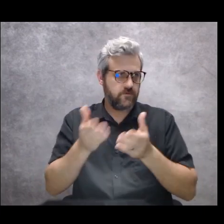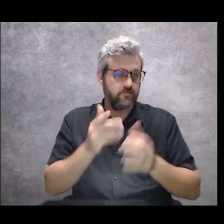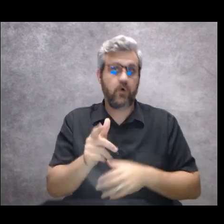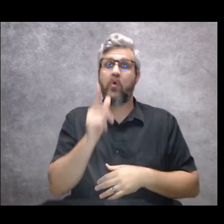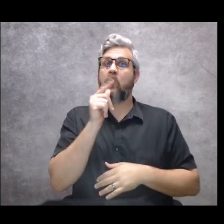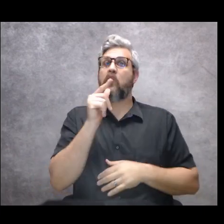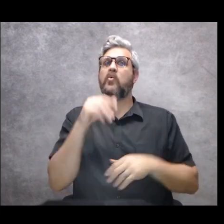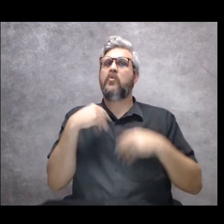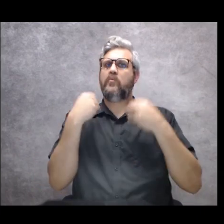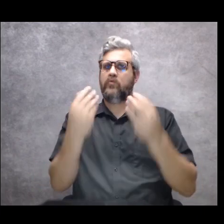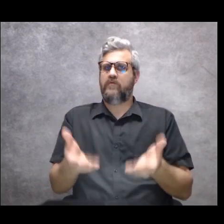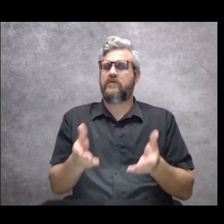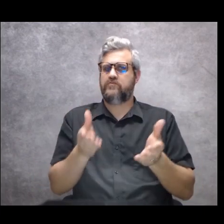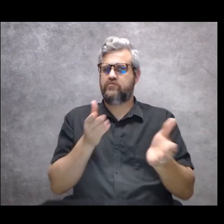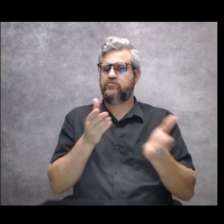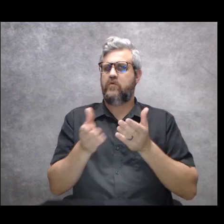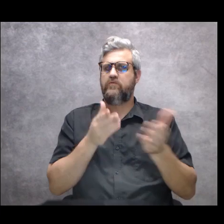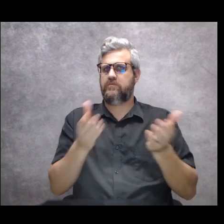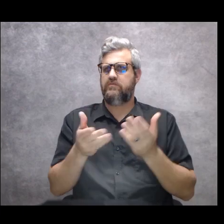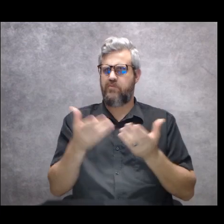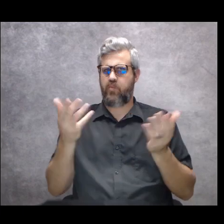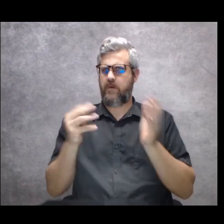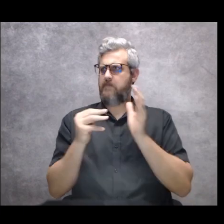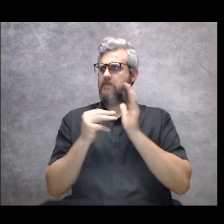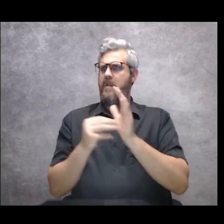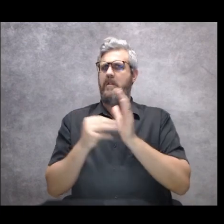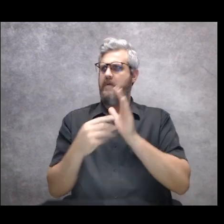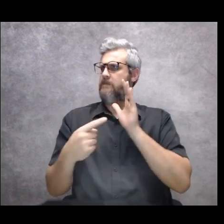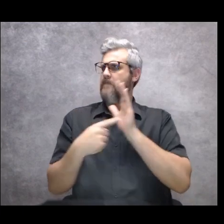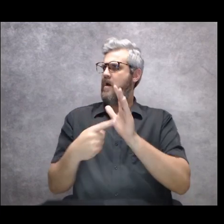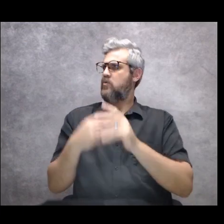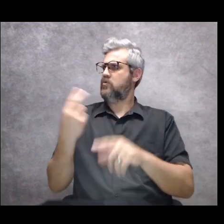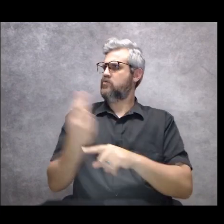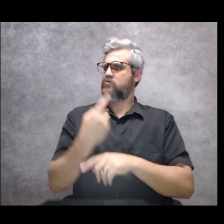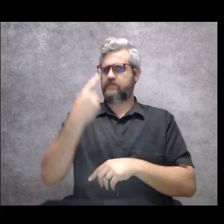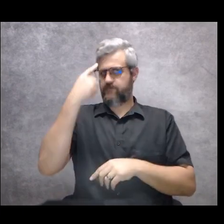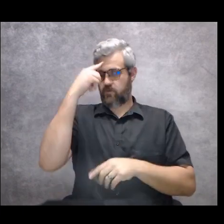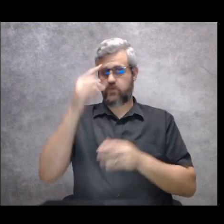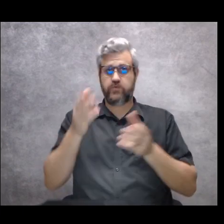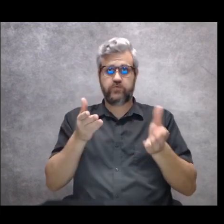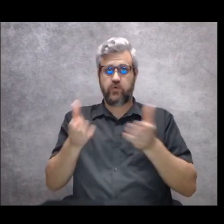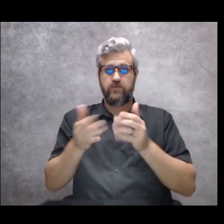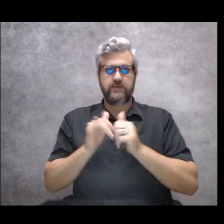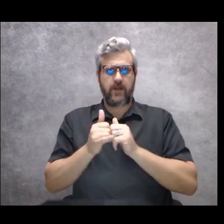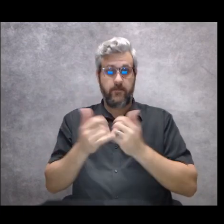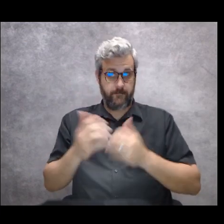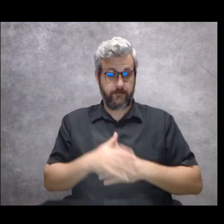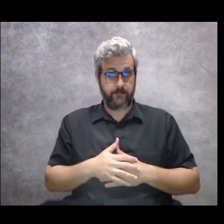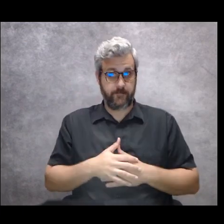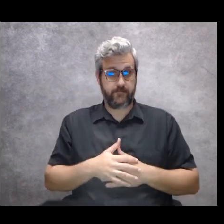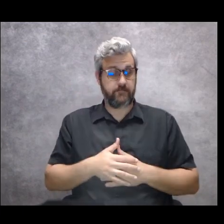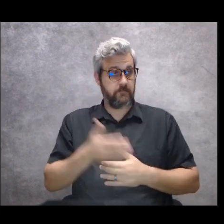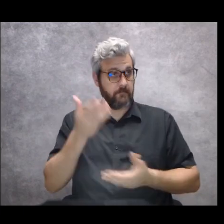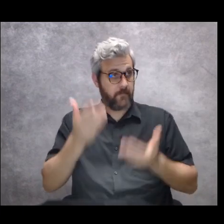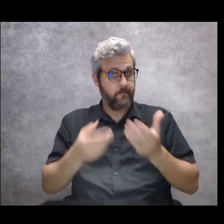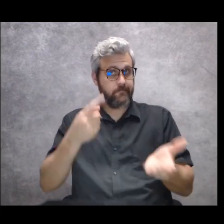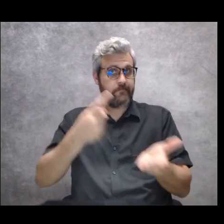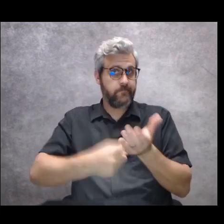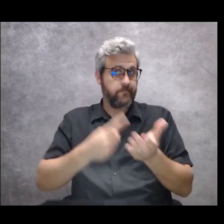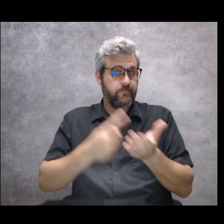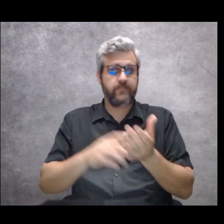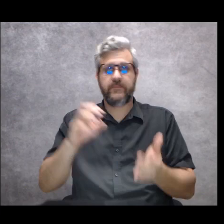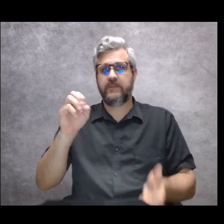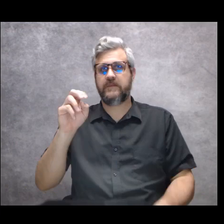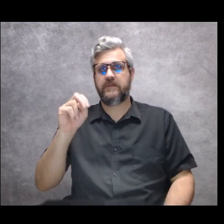being used to provide services. There could be a discussion of enrichment and acceleration as they relate to